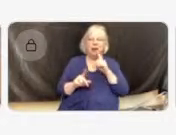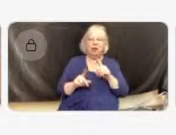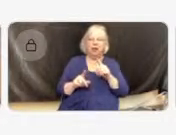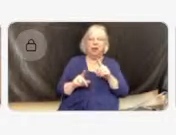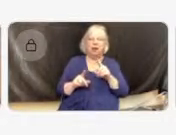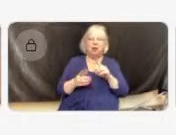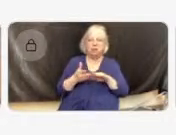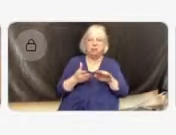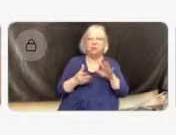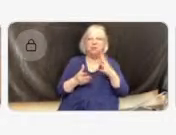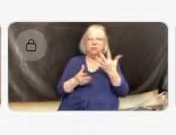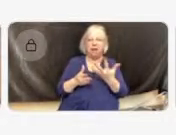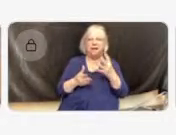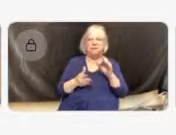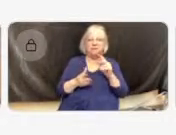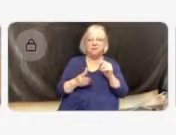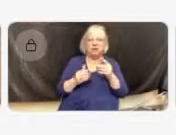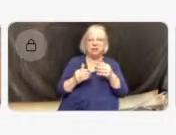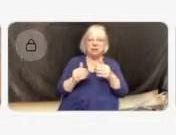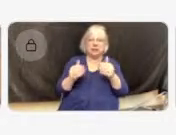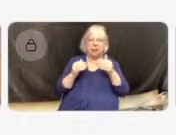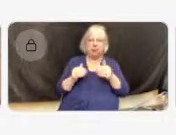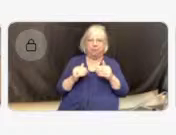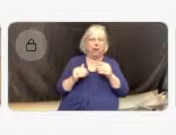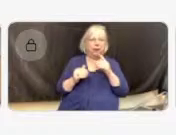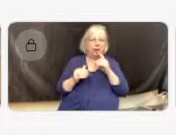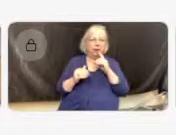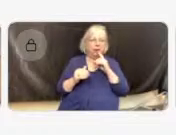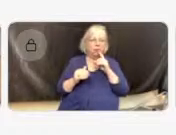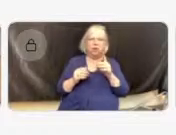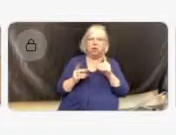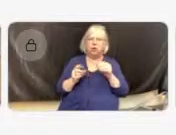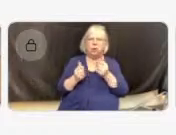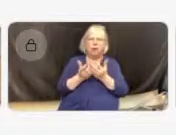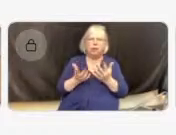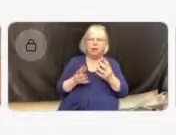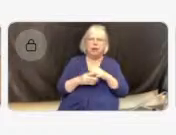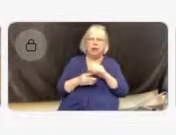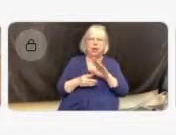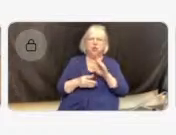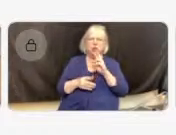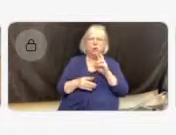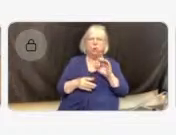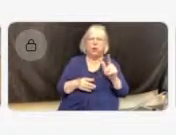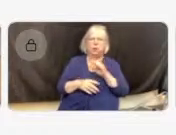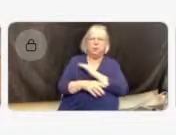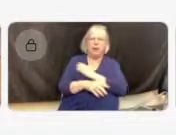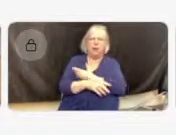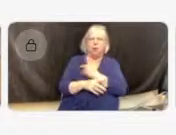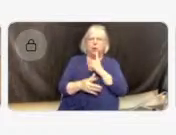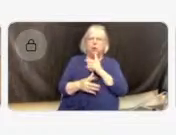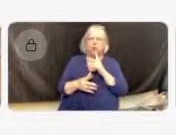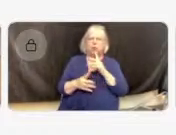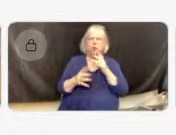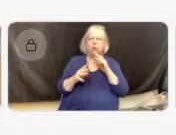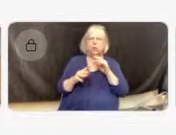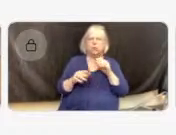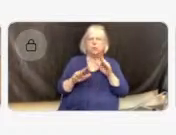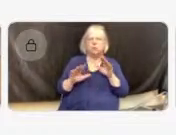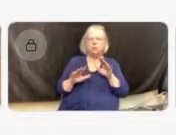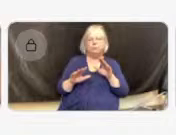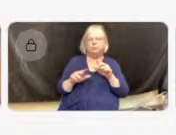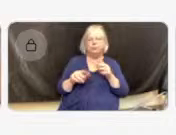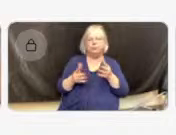setback, and to do really anything within your moral power to discourage the destruction of that tree.